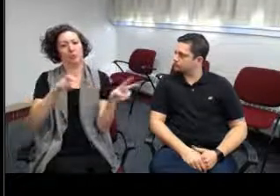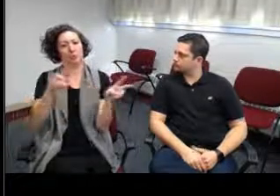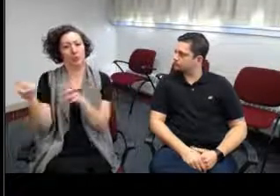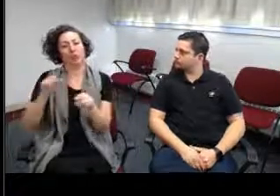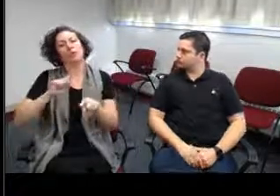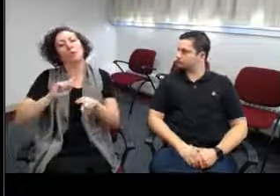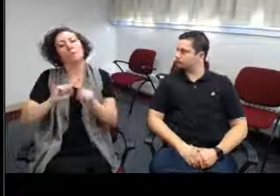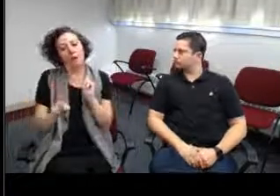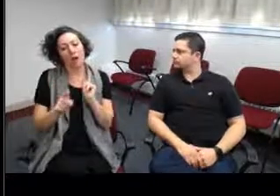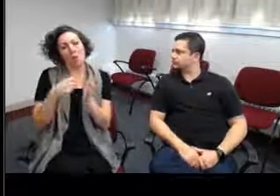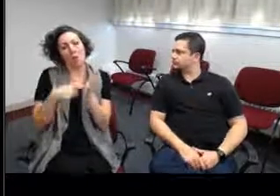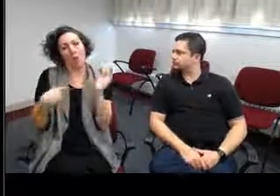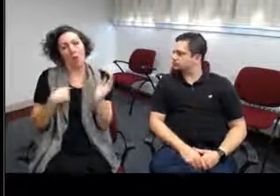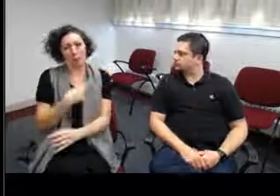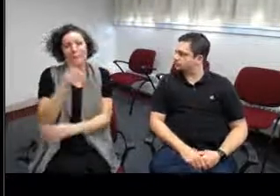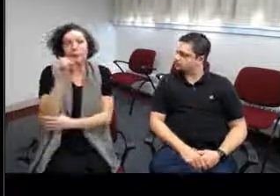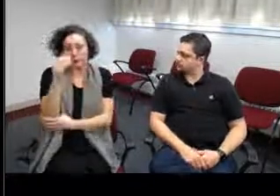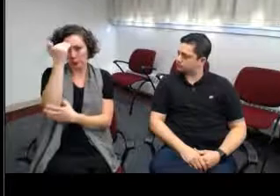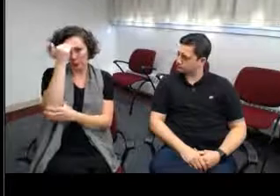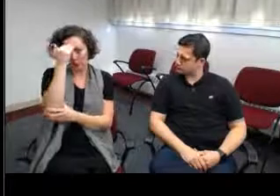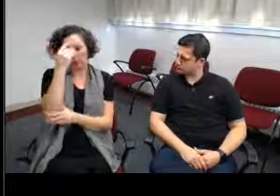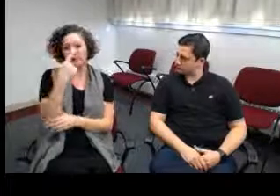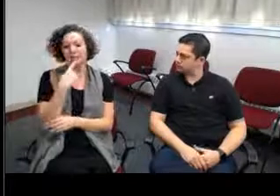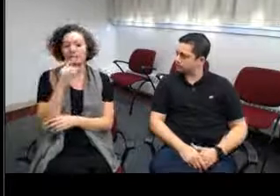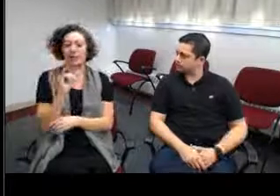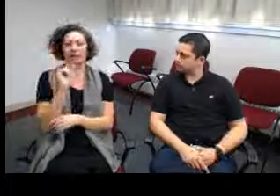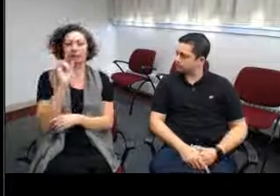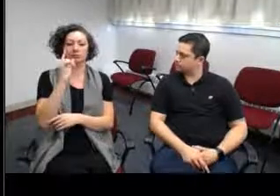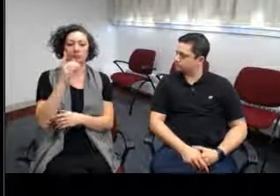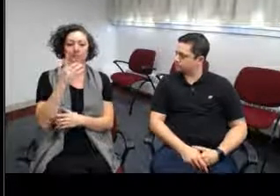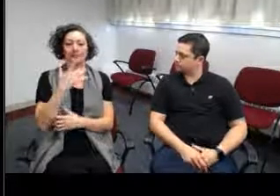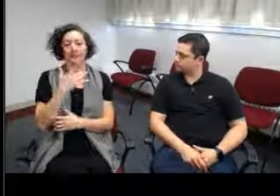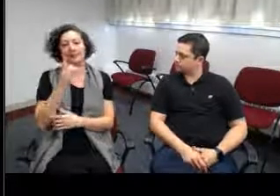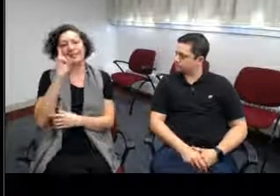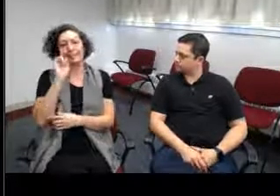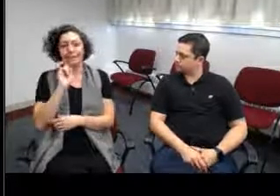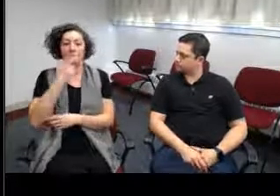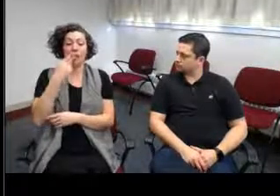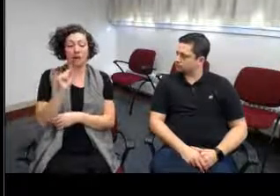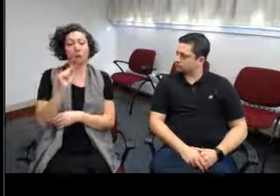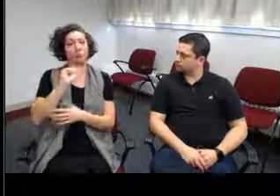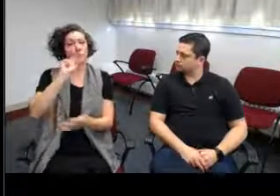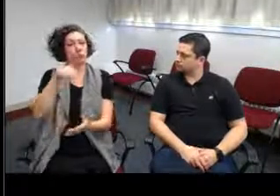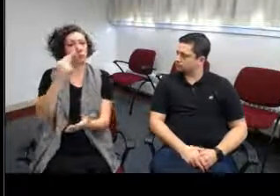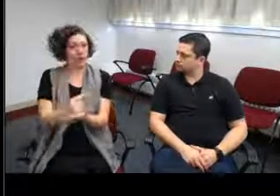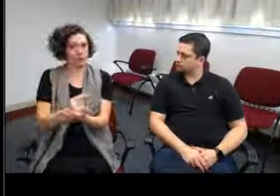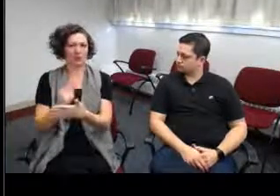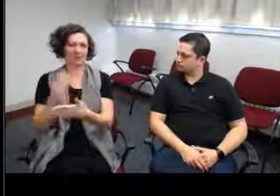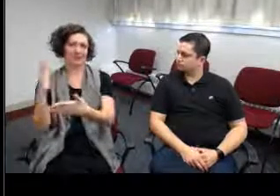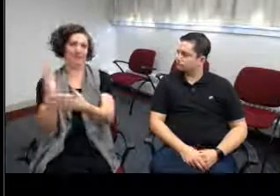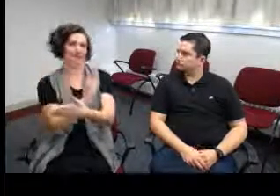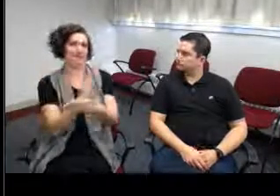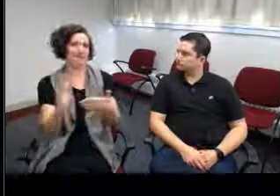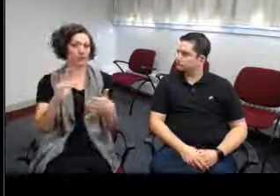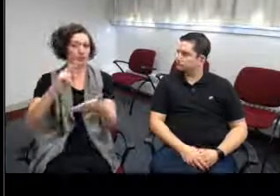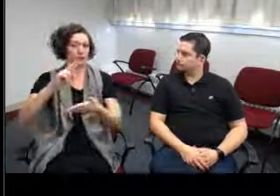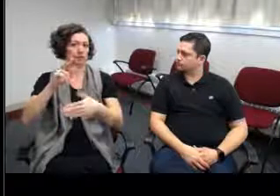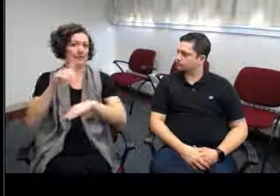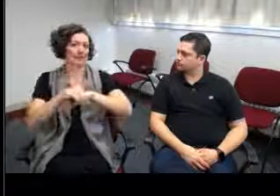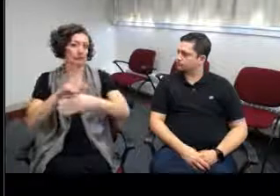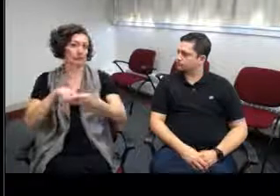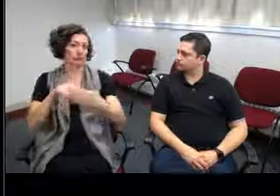There's not a lot of research about this topic. However, what we do know is that deaf high